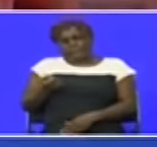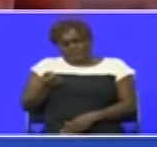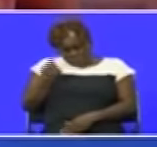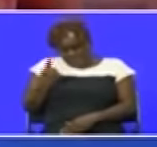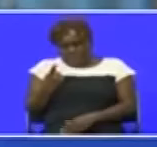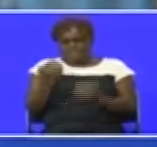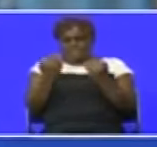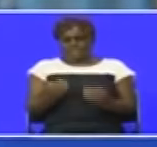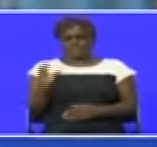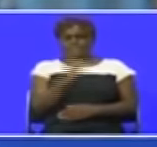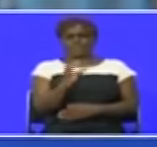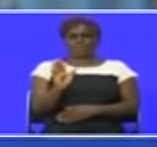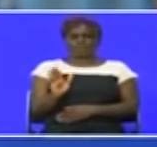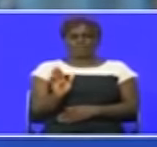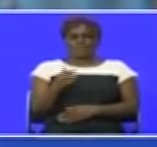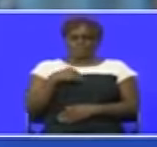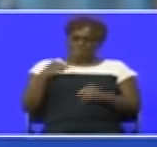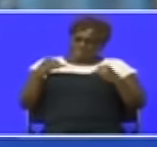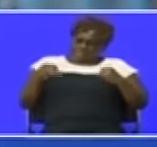needs of her customers.